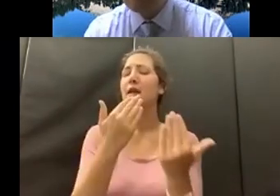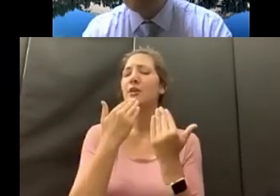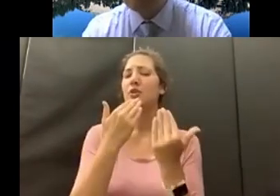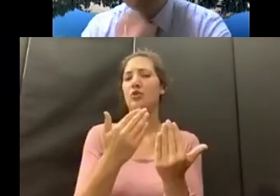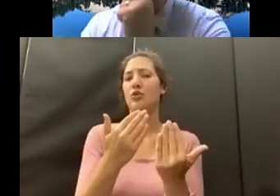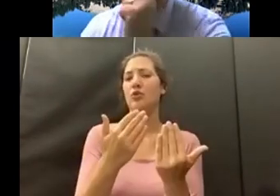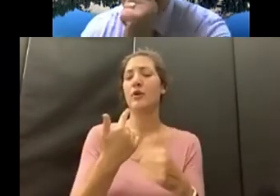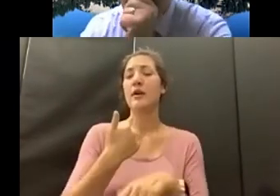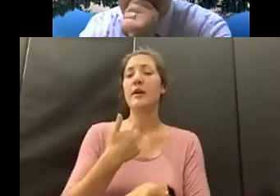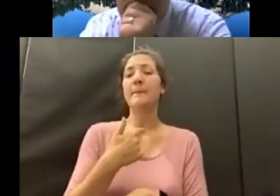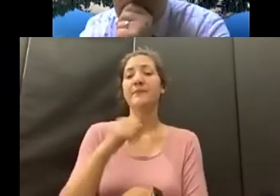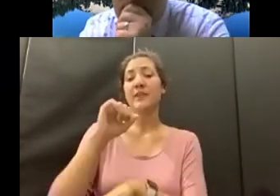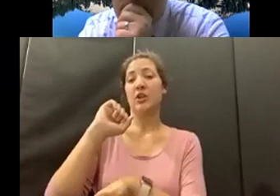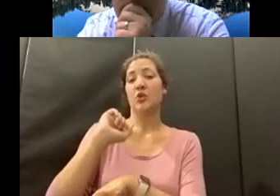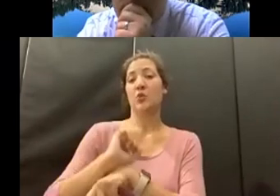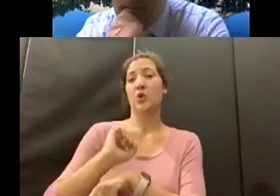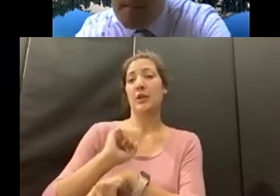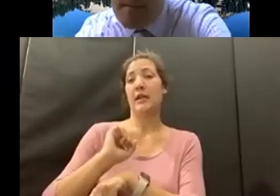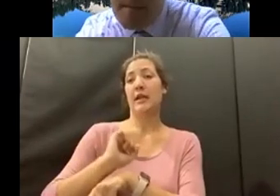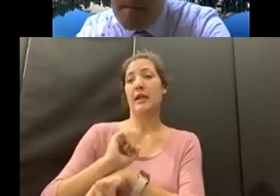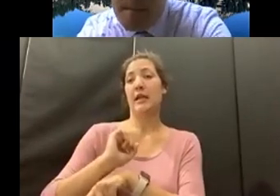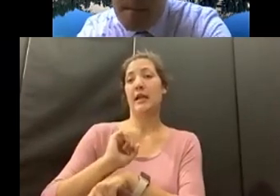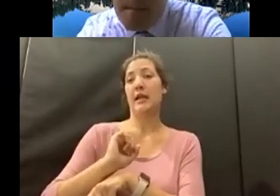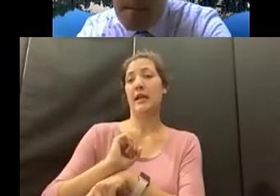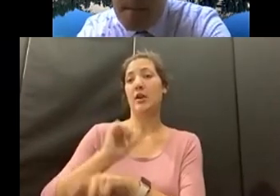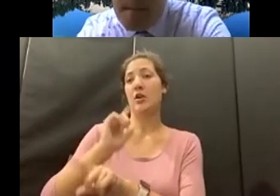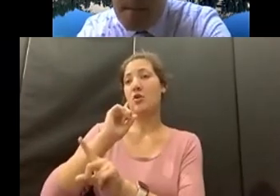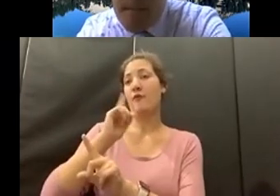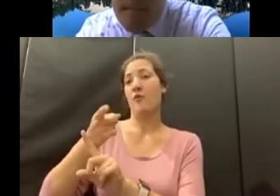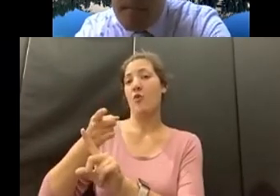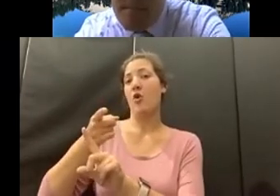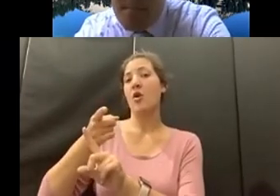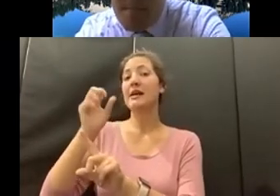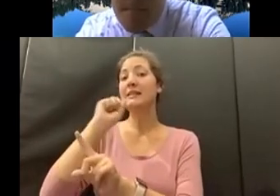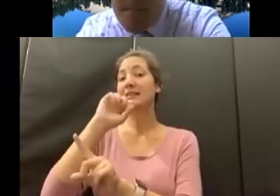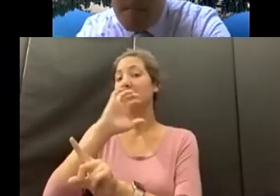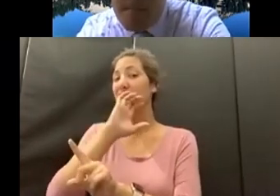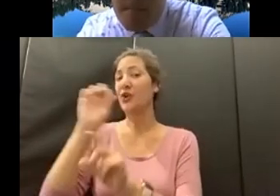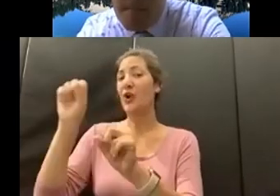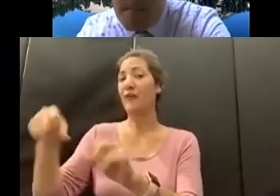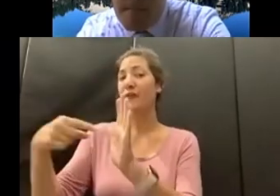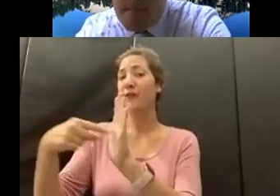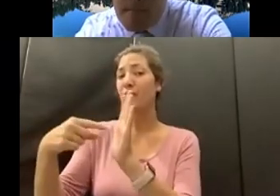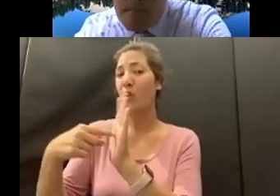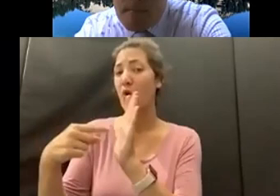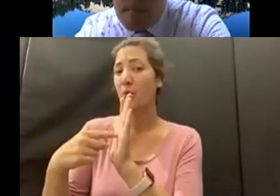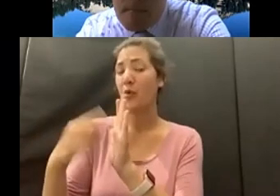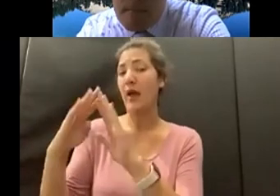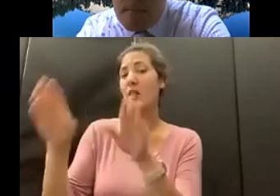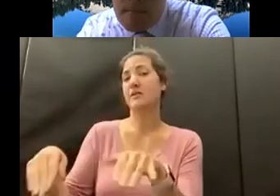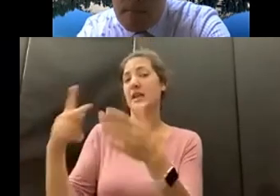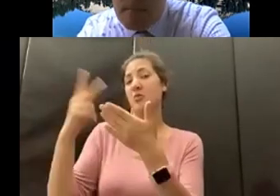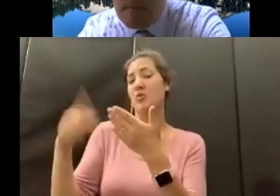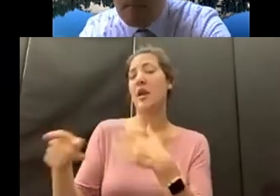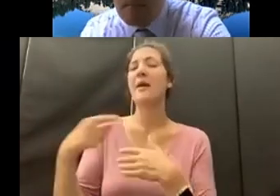for a senior affordable housing community. I agree housing is important. There is also a huge